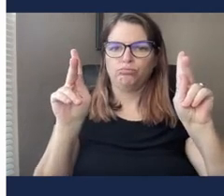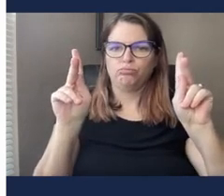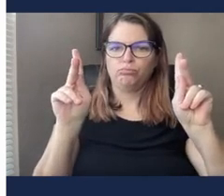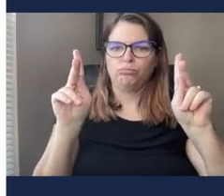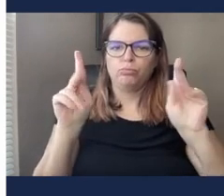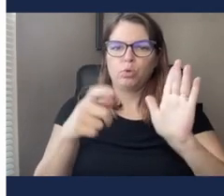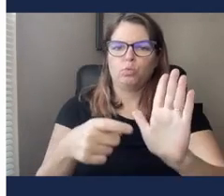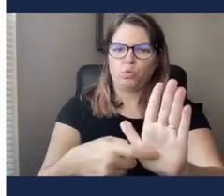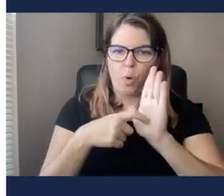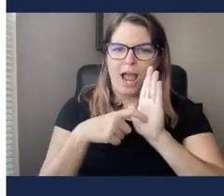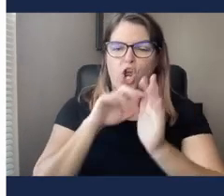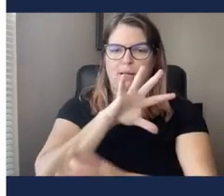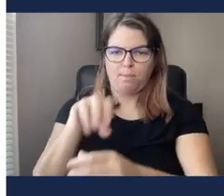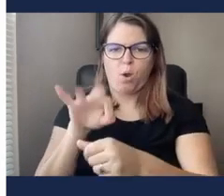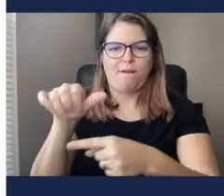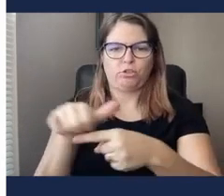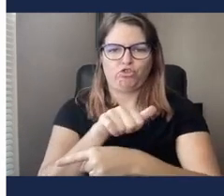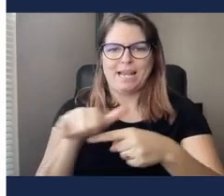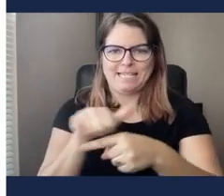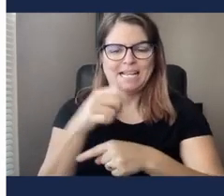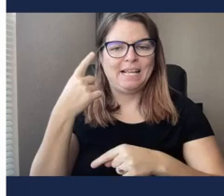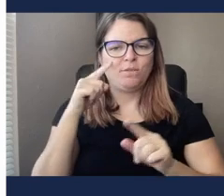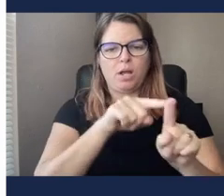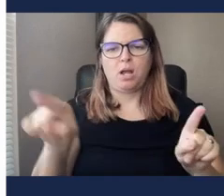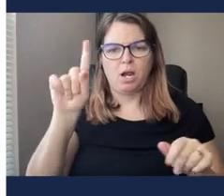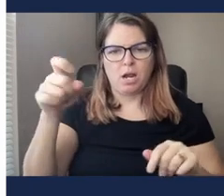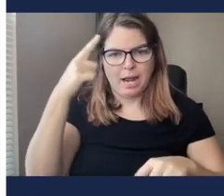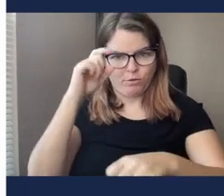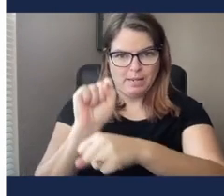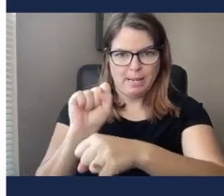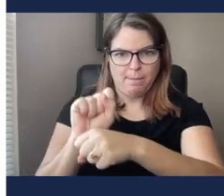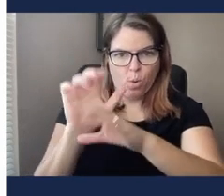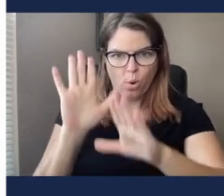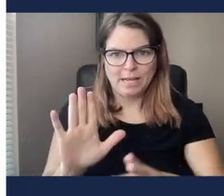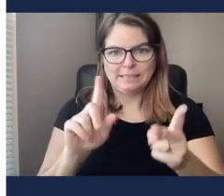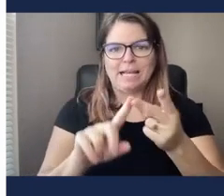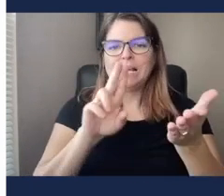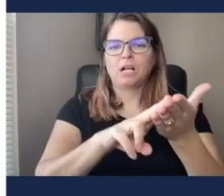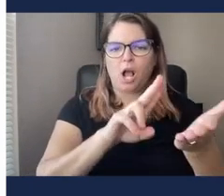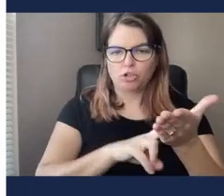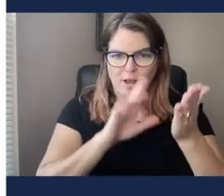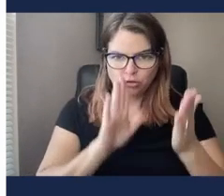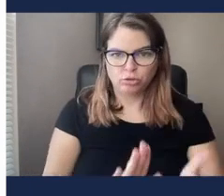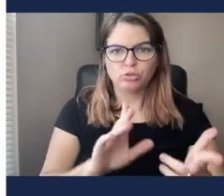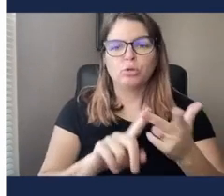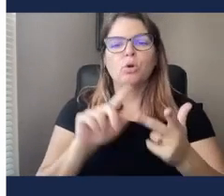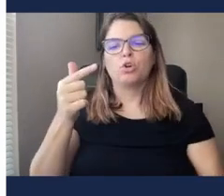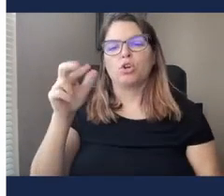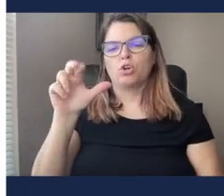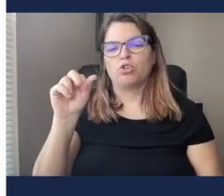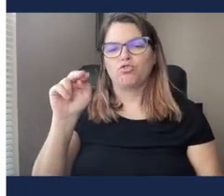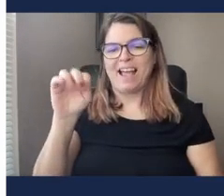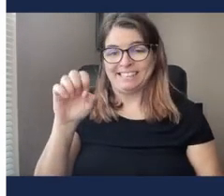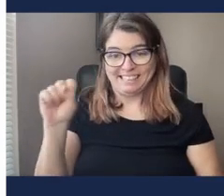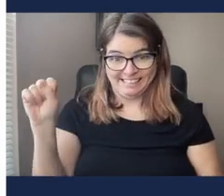required as a part of training for government employees, contractors, or grantees. So